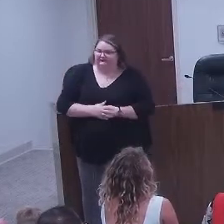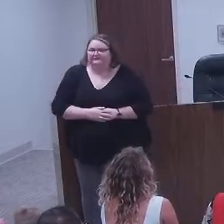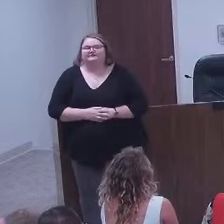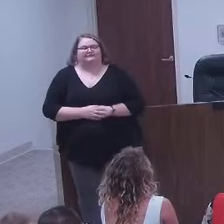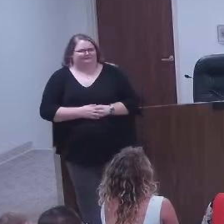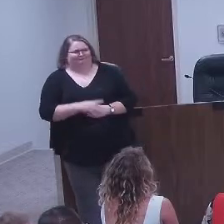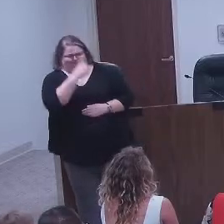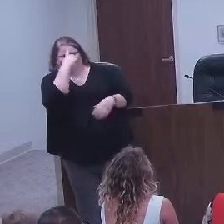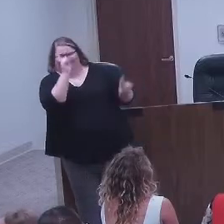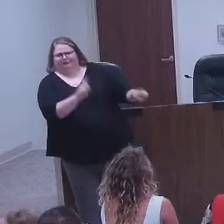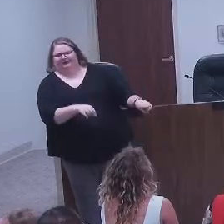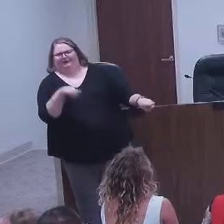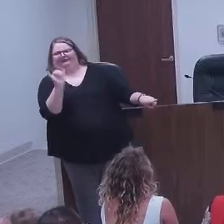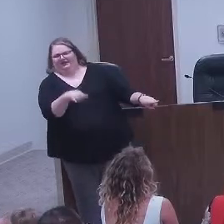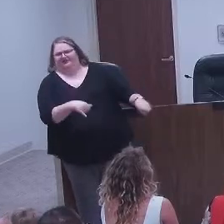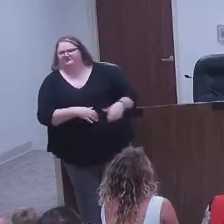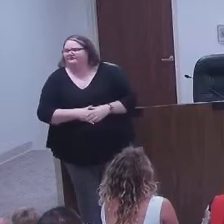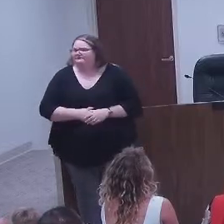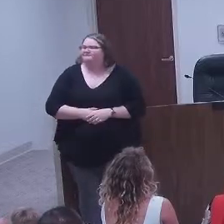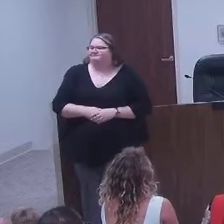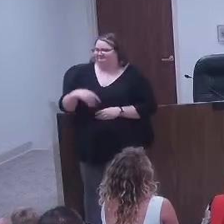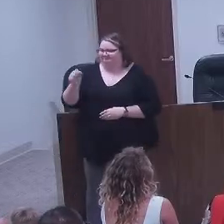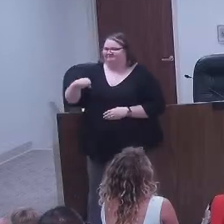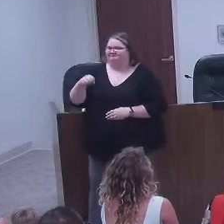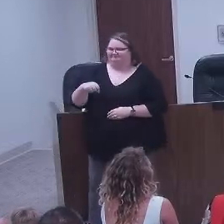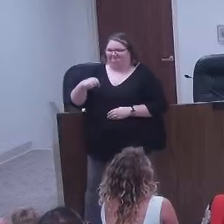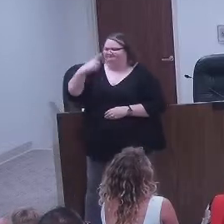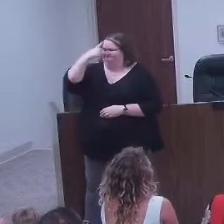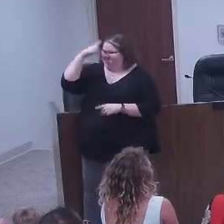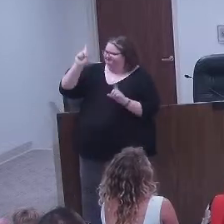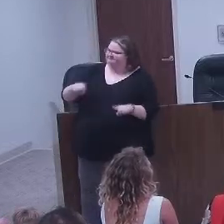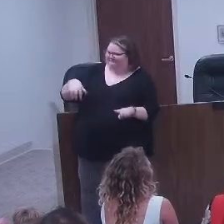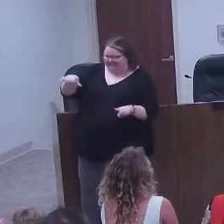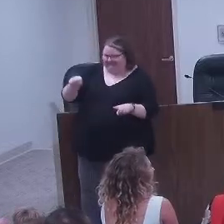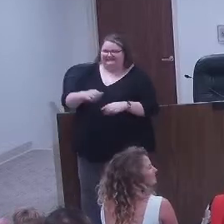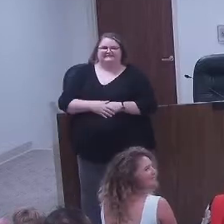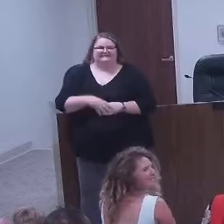Second. Commissioner Reese? Yes. Commissioner